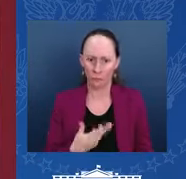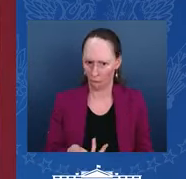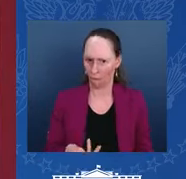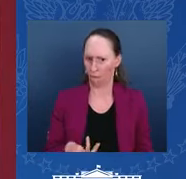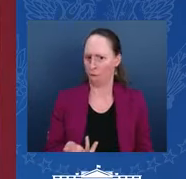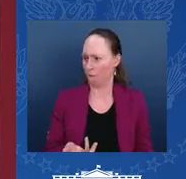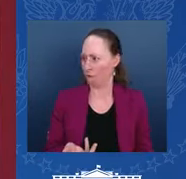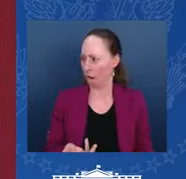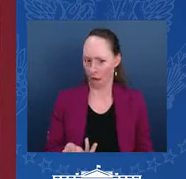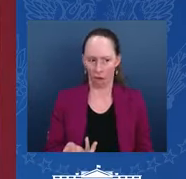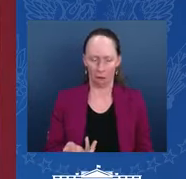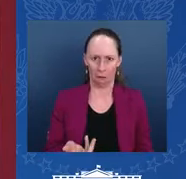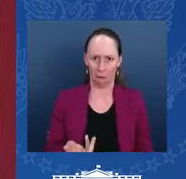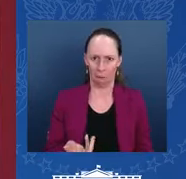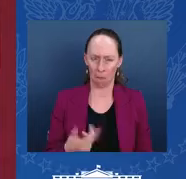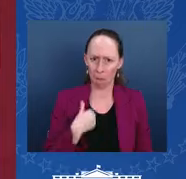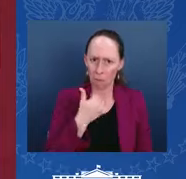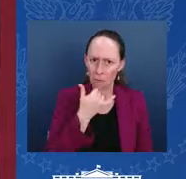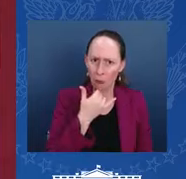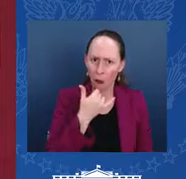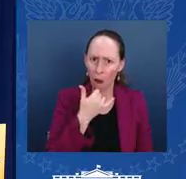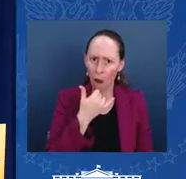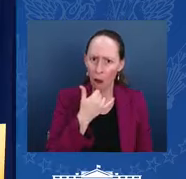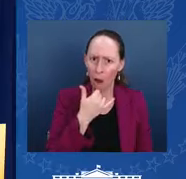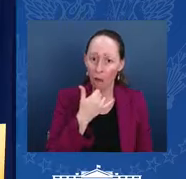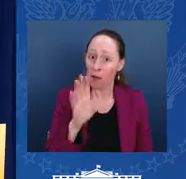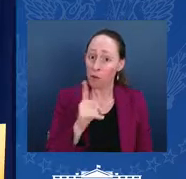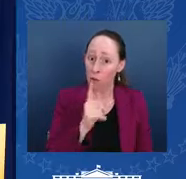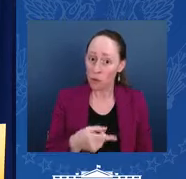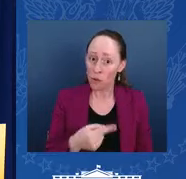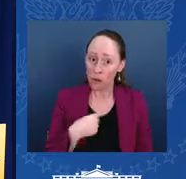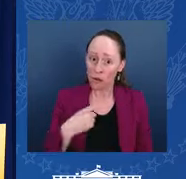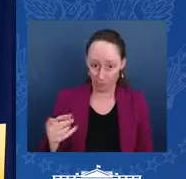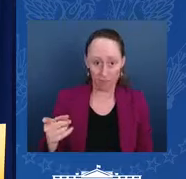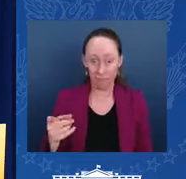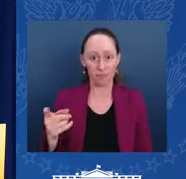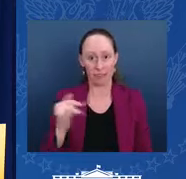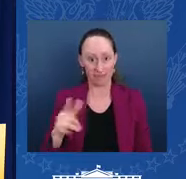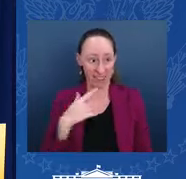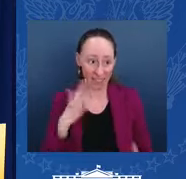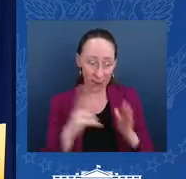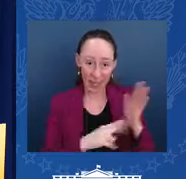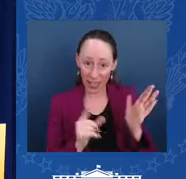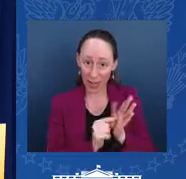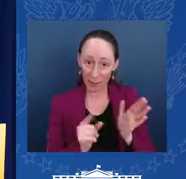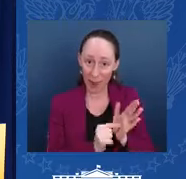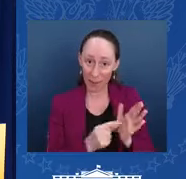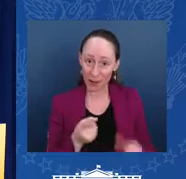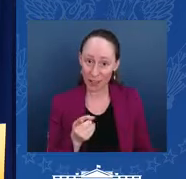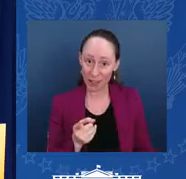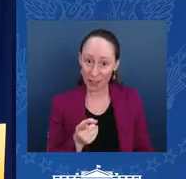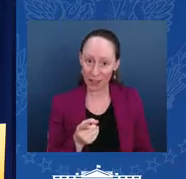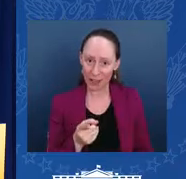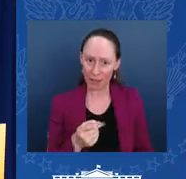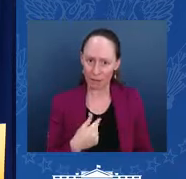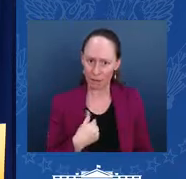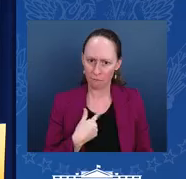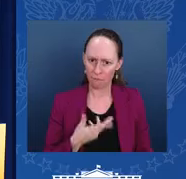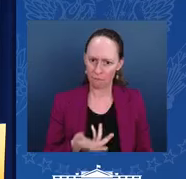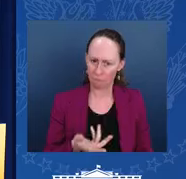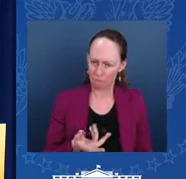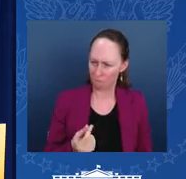true story. He said, did you read today's paper? I said, honey, they don't have the Wilmington News Journal up here. She said, well,